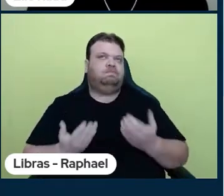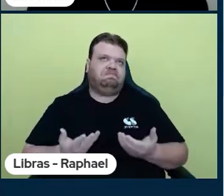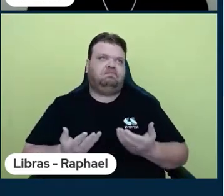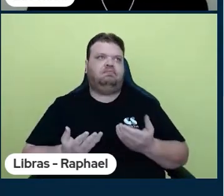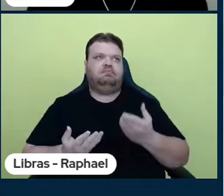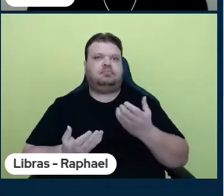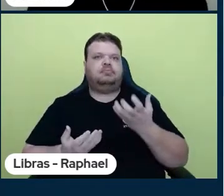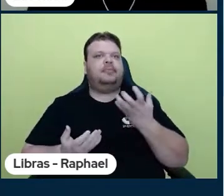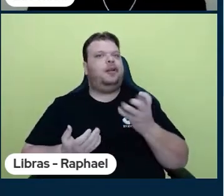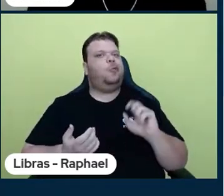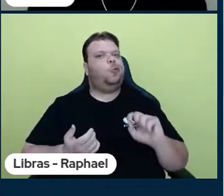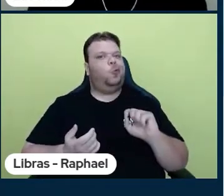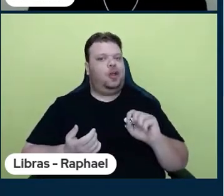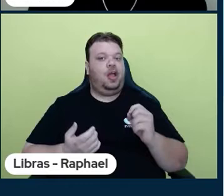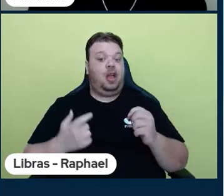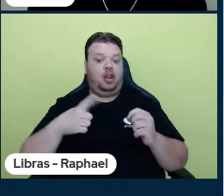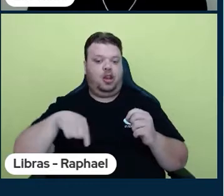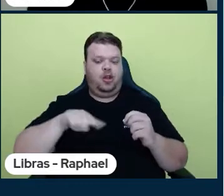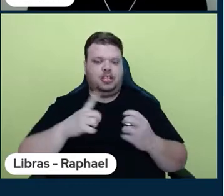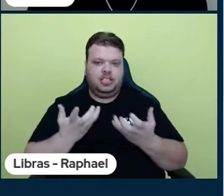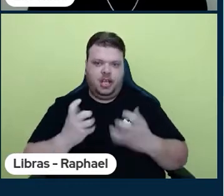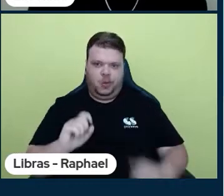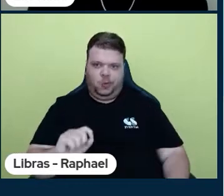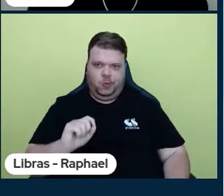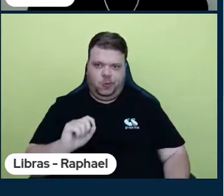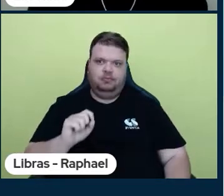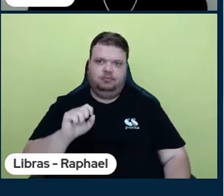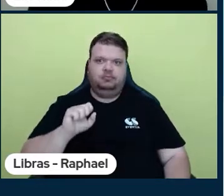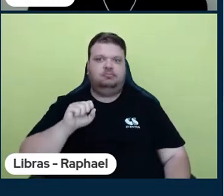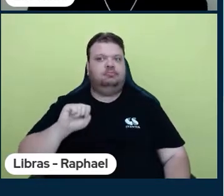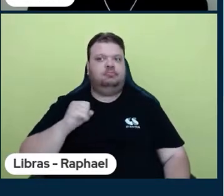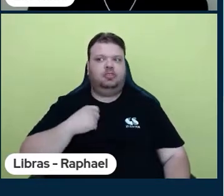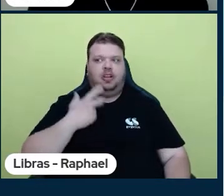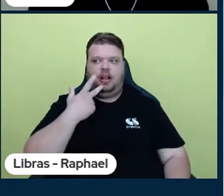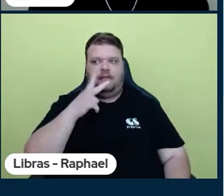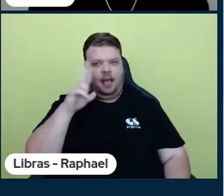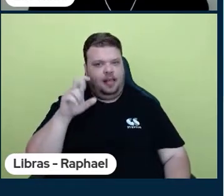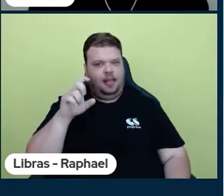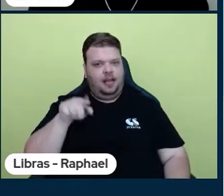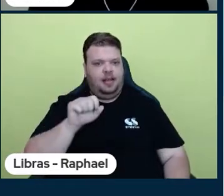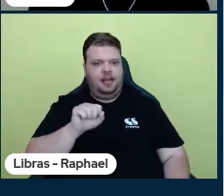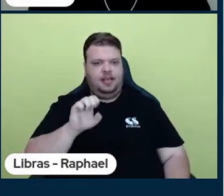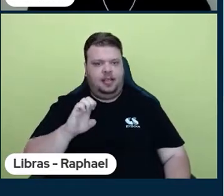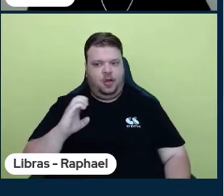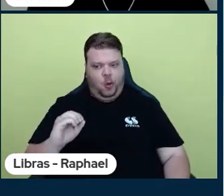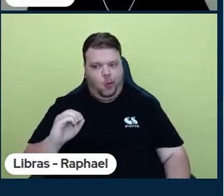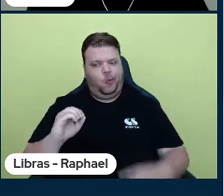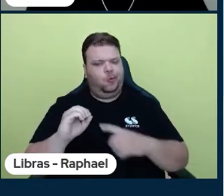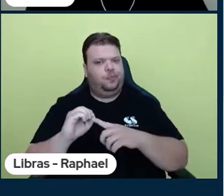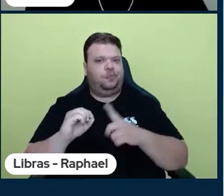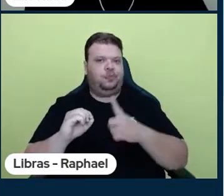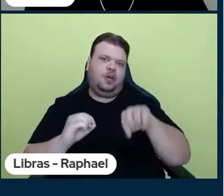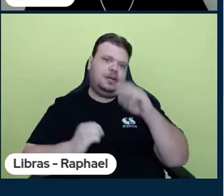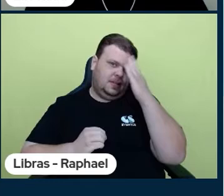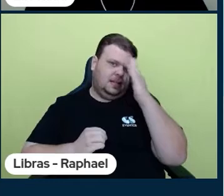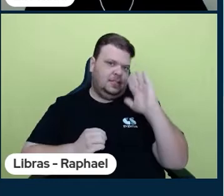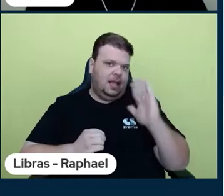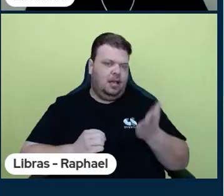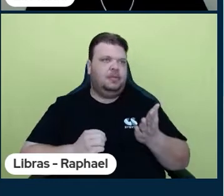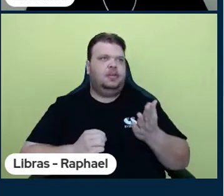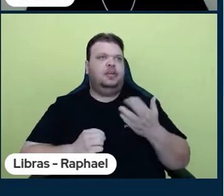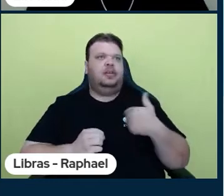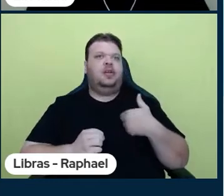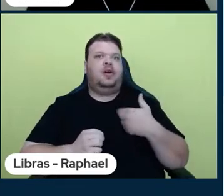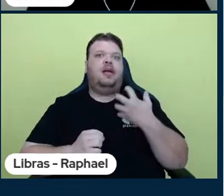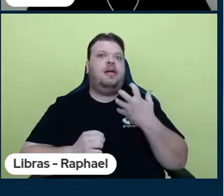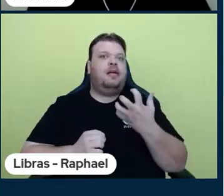we want to rank on the first page, on the first result for our target query. In this case, our